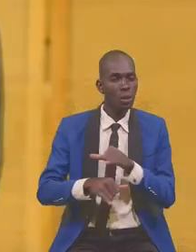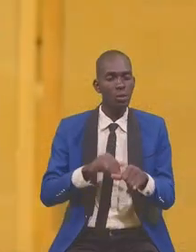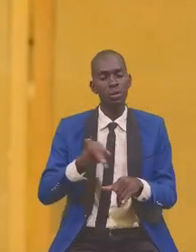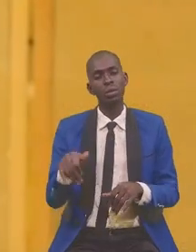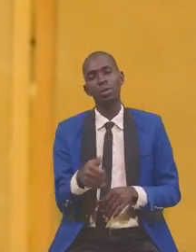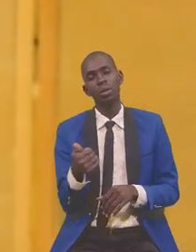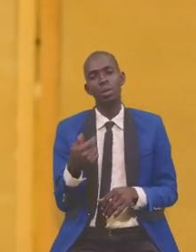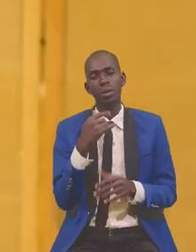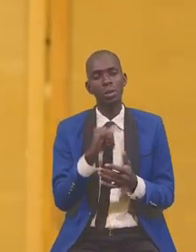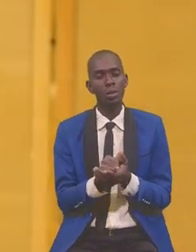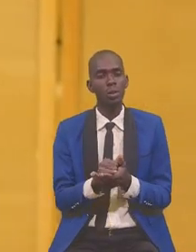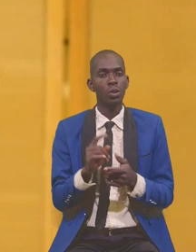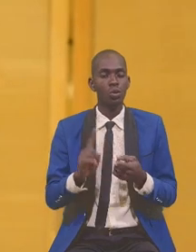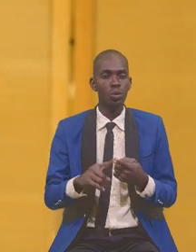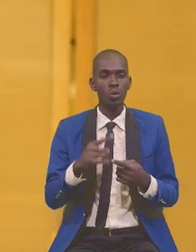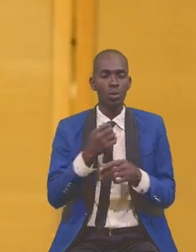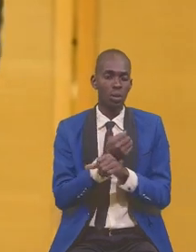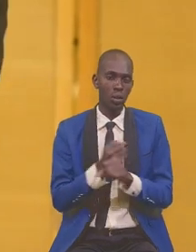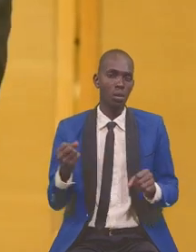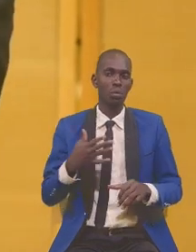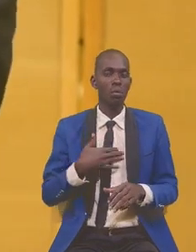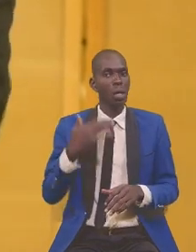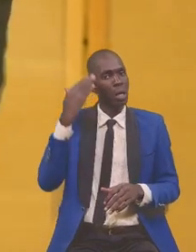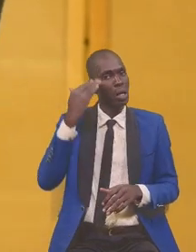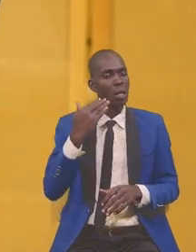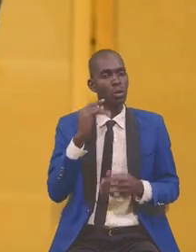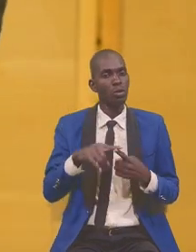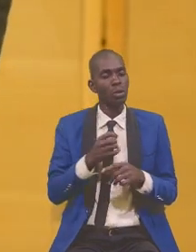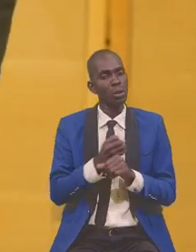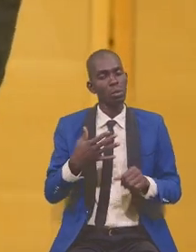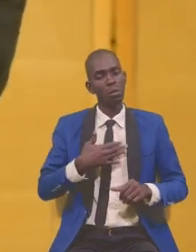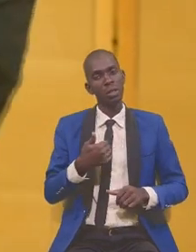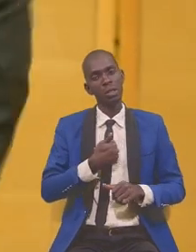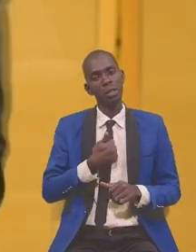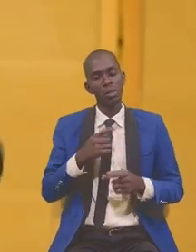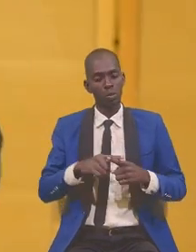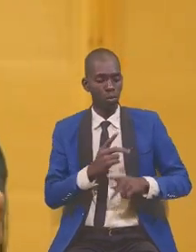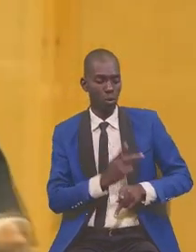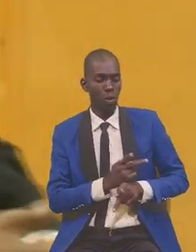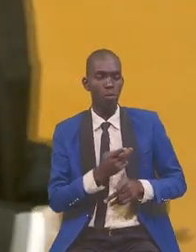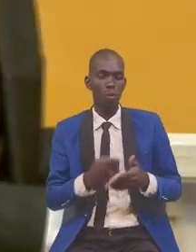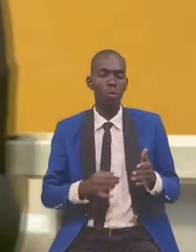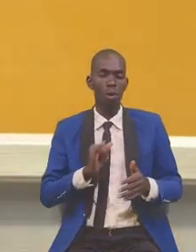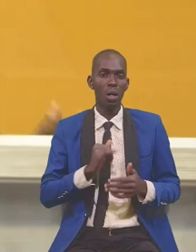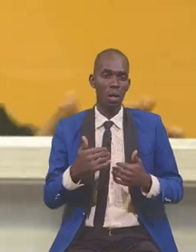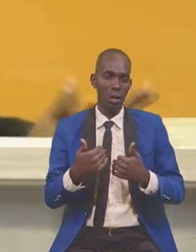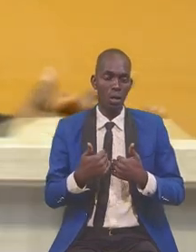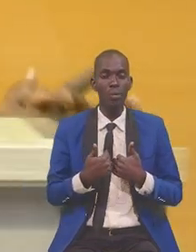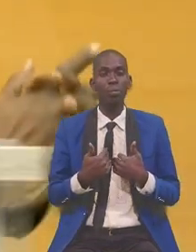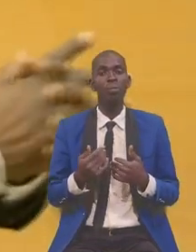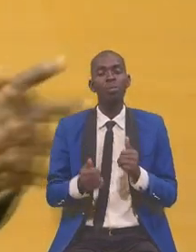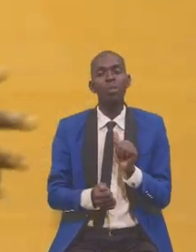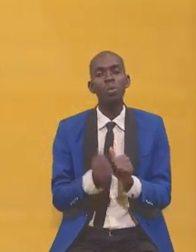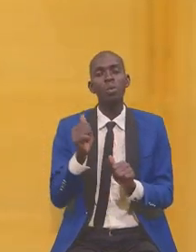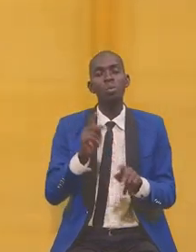do to save my head? What do I do to preserve what I have? What do I do? Most people